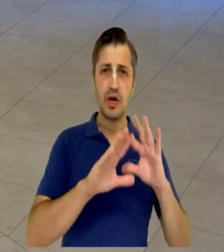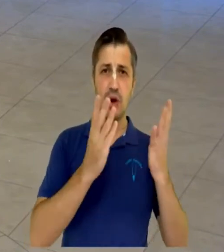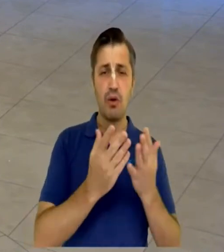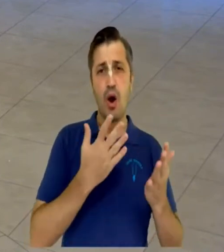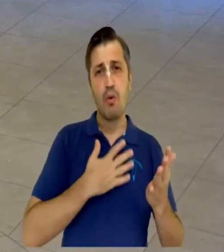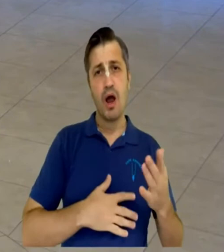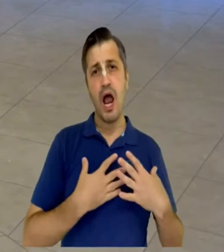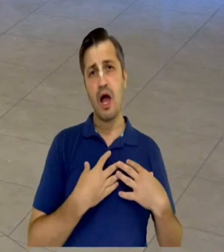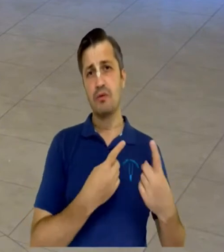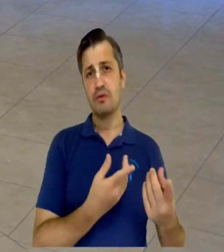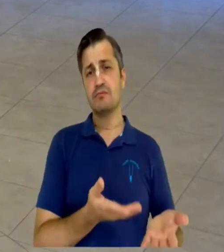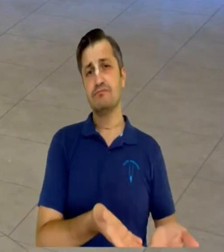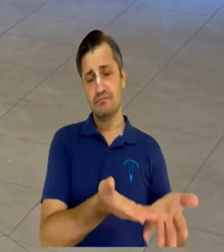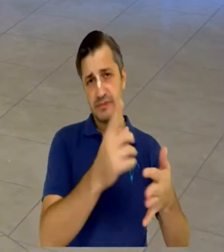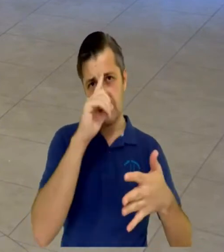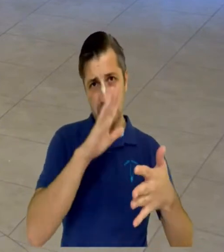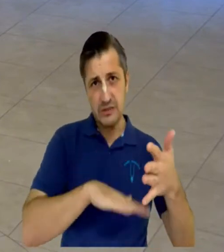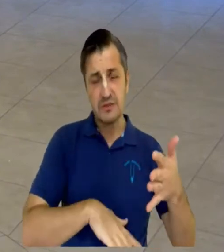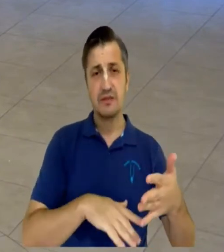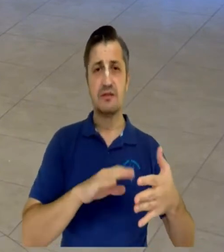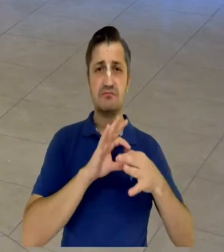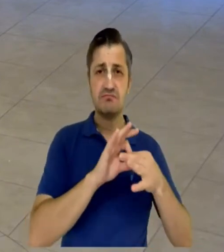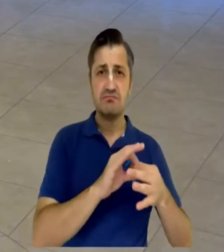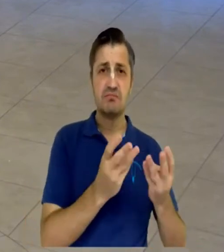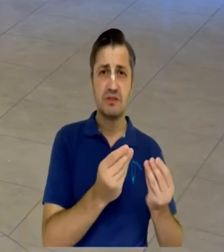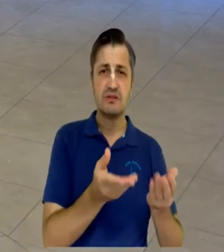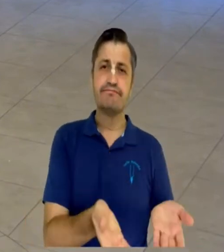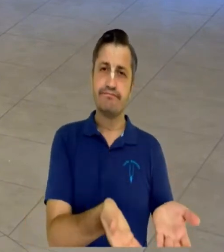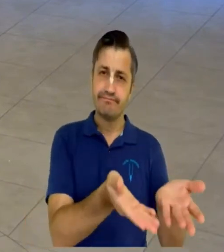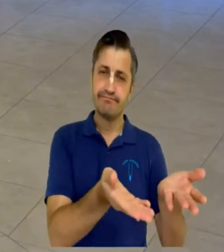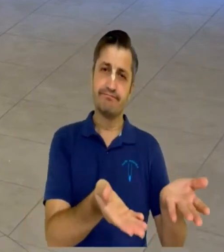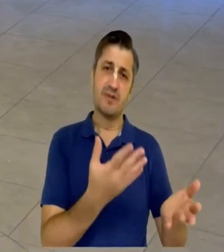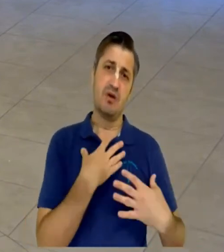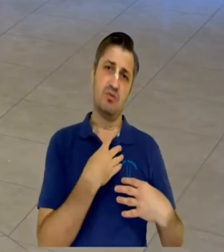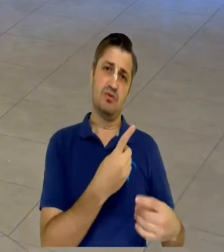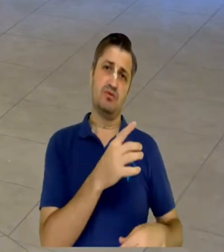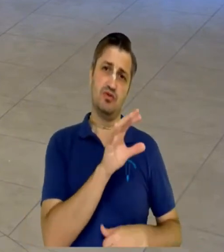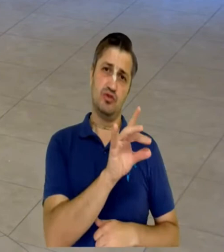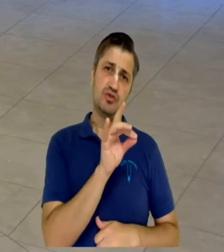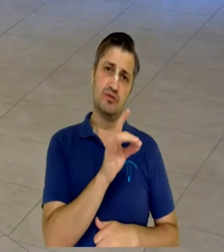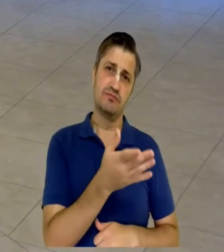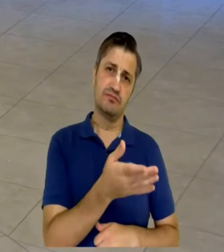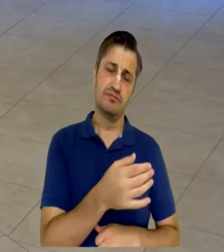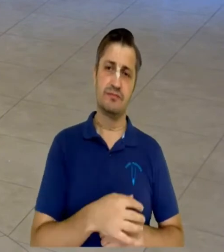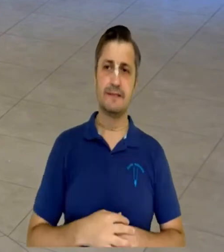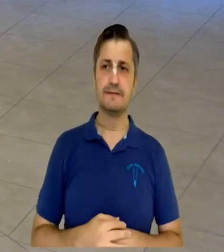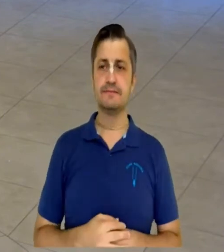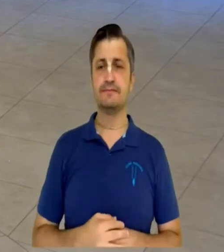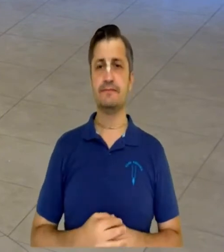And we understand also in the Srimad Bhagavatam that Brahmeti, Paramatmeti, Bhagavaniti, Shavyate, that the